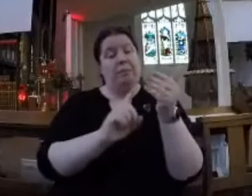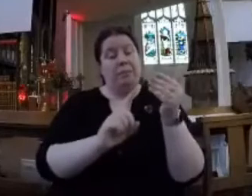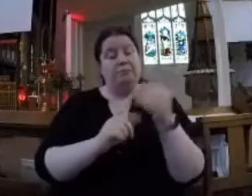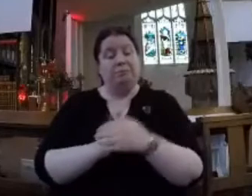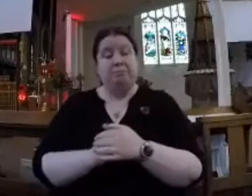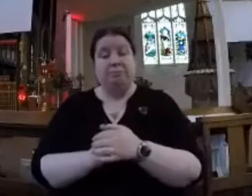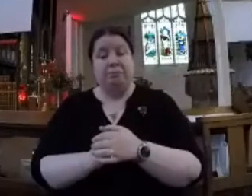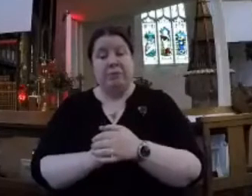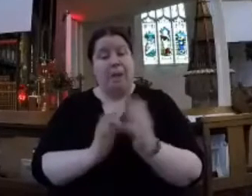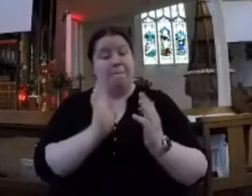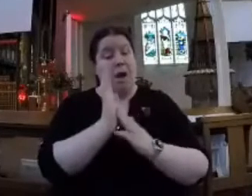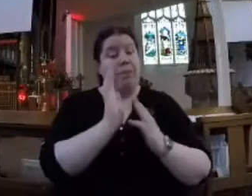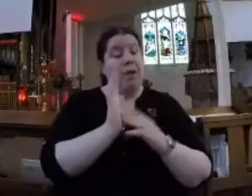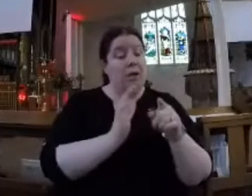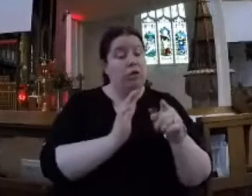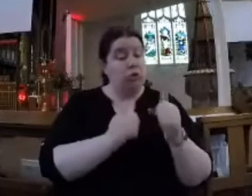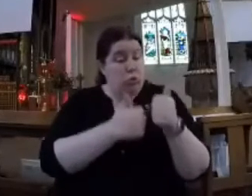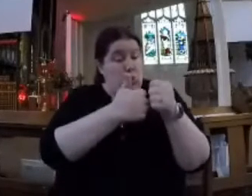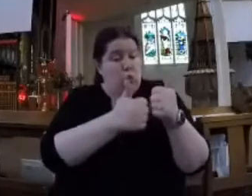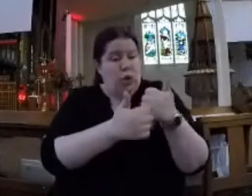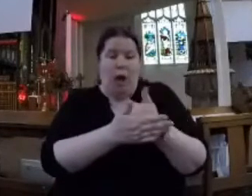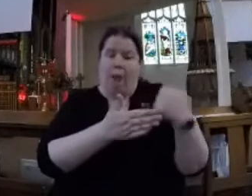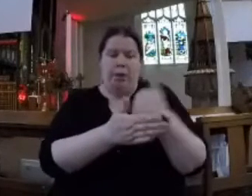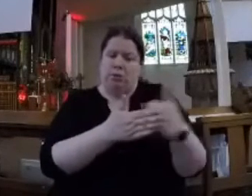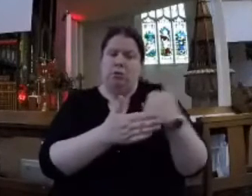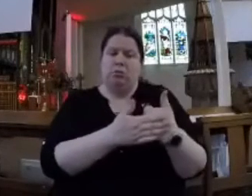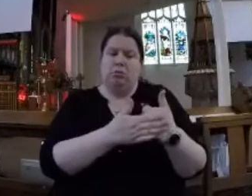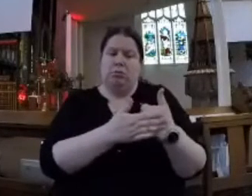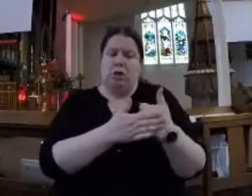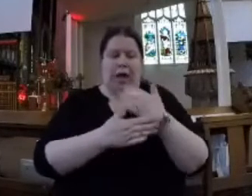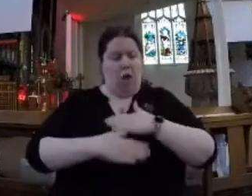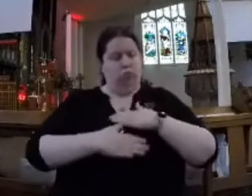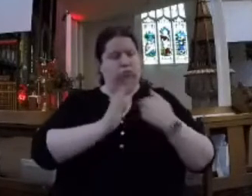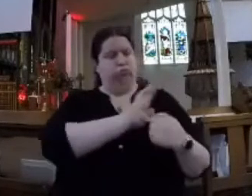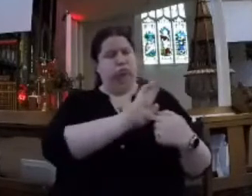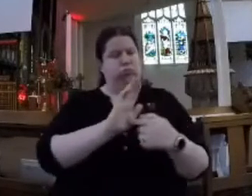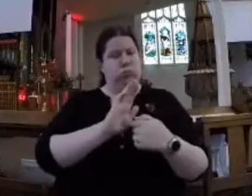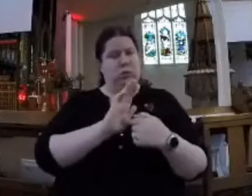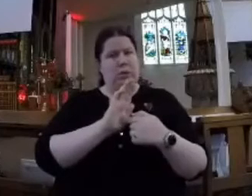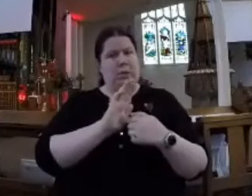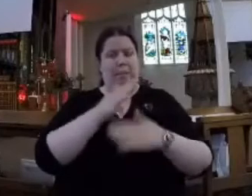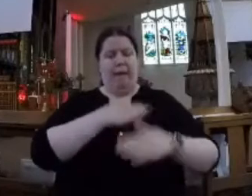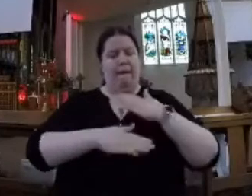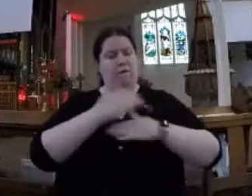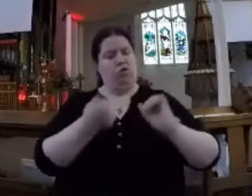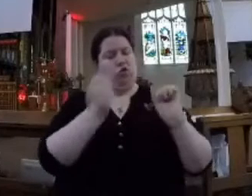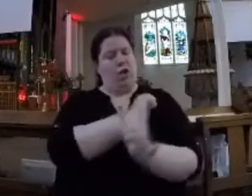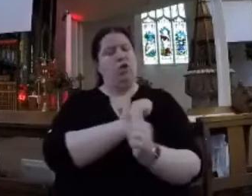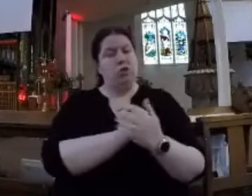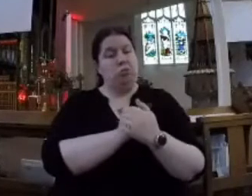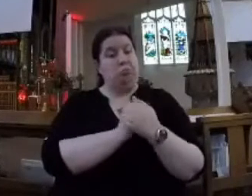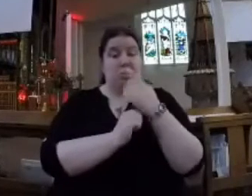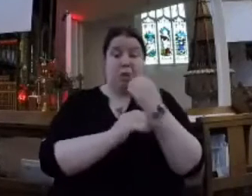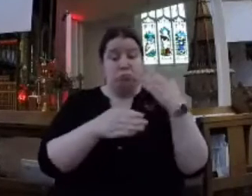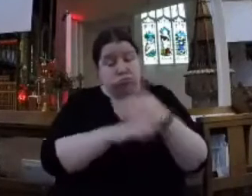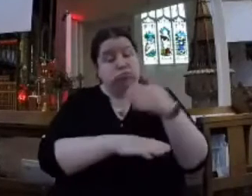that the Martha way promotes good habits, outward change, behavior modification. It may be productive